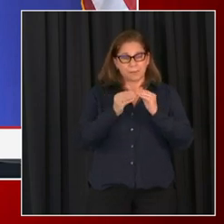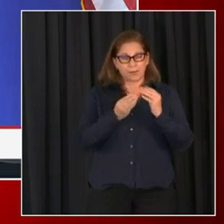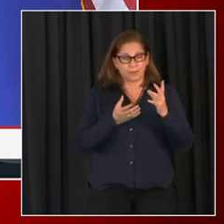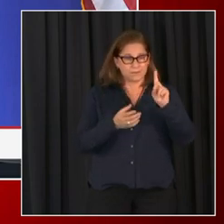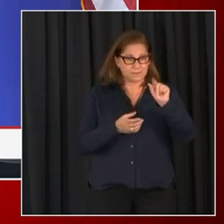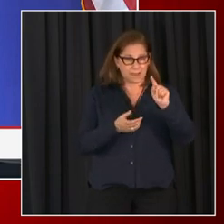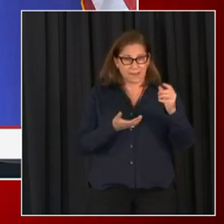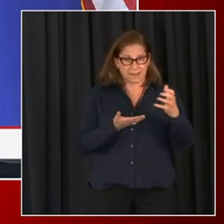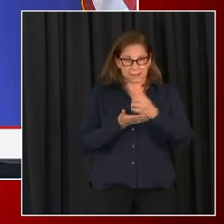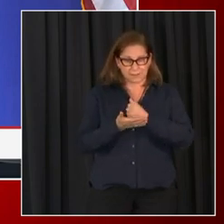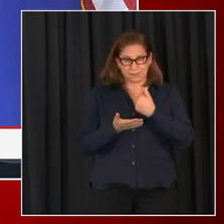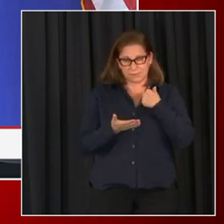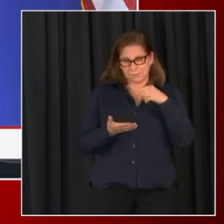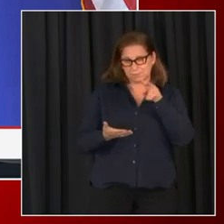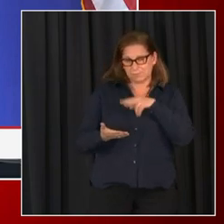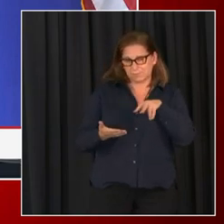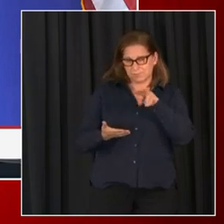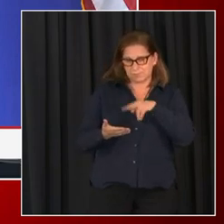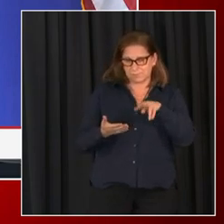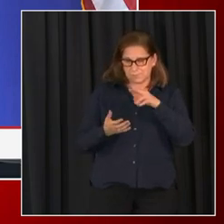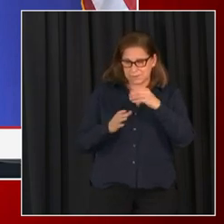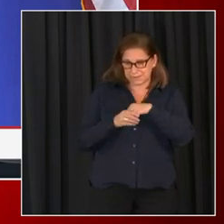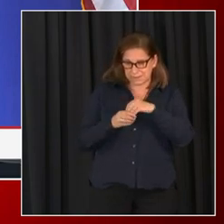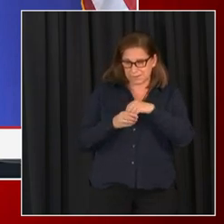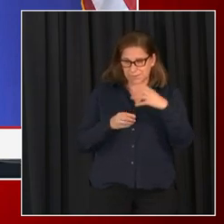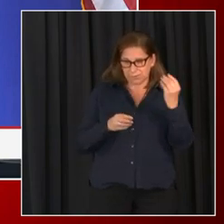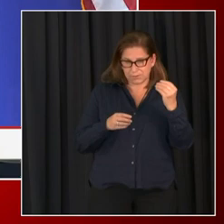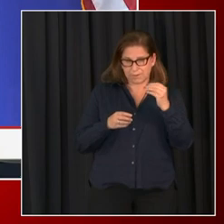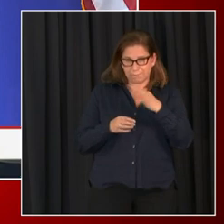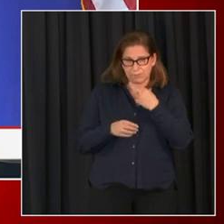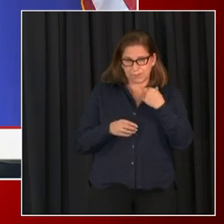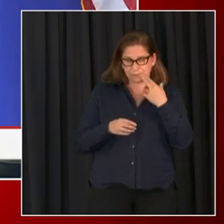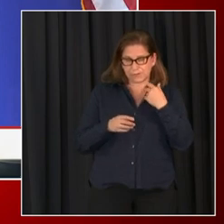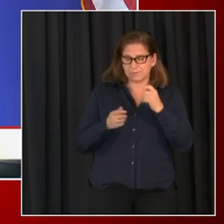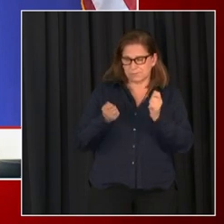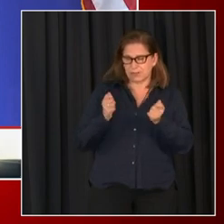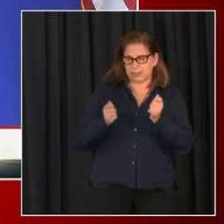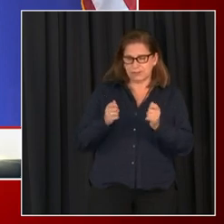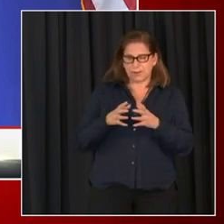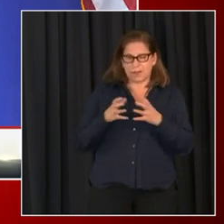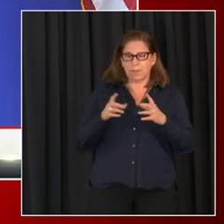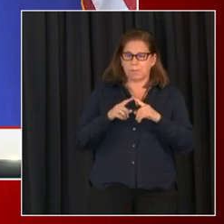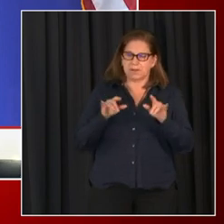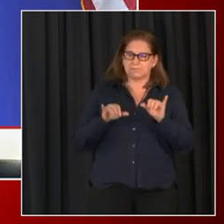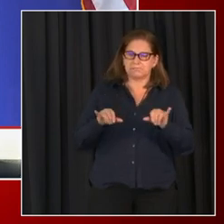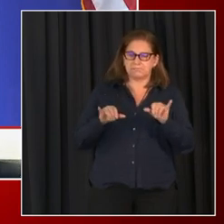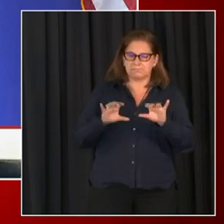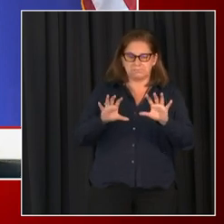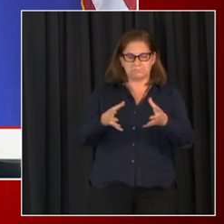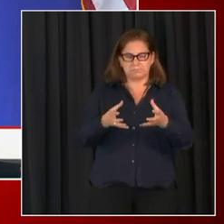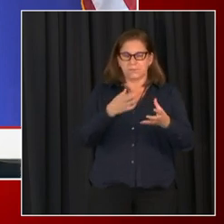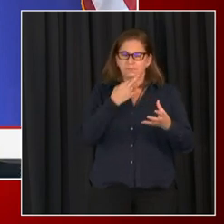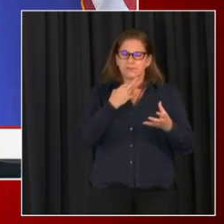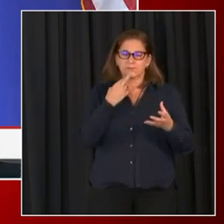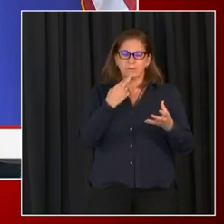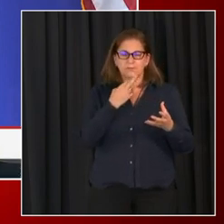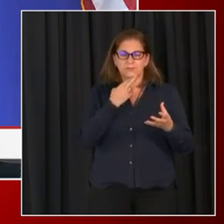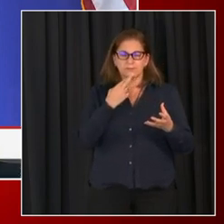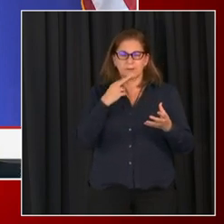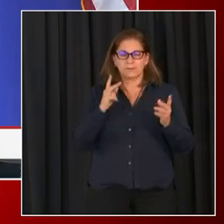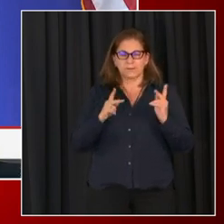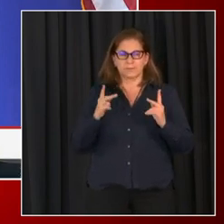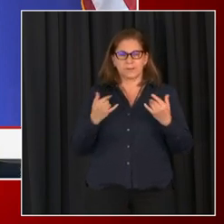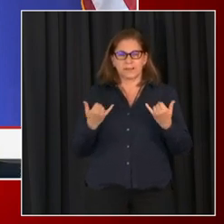not yet at a point where we are seeing a huge transition of people attending social events, again,